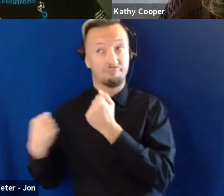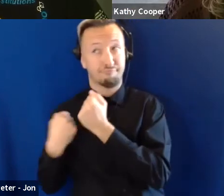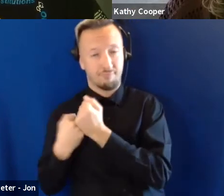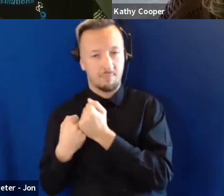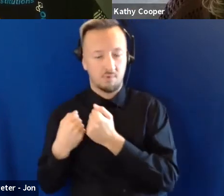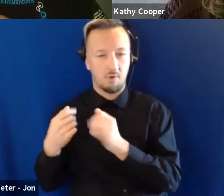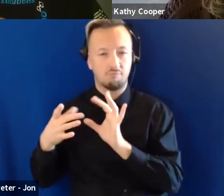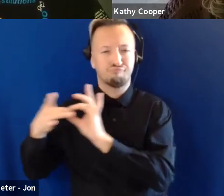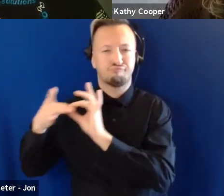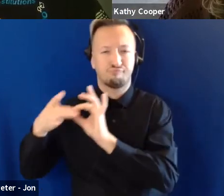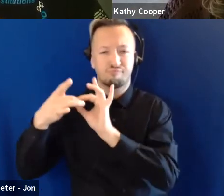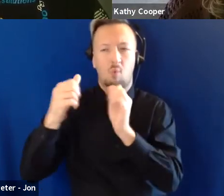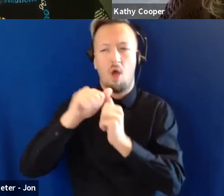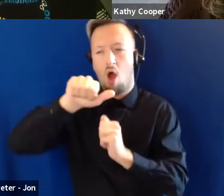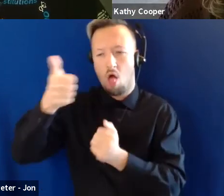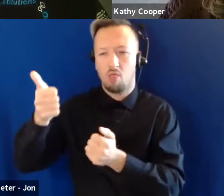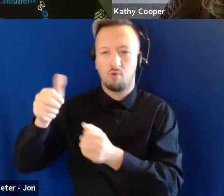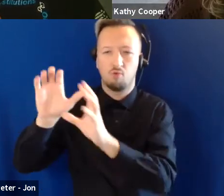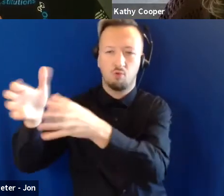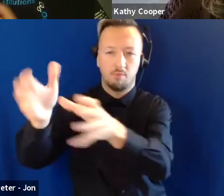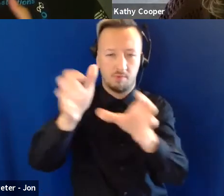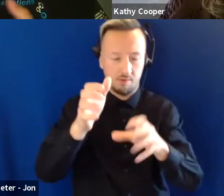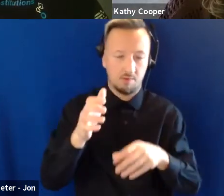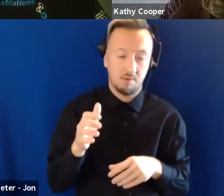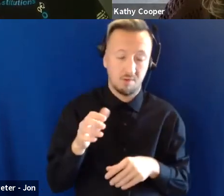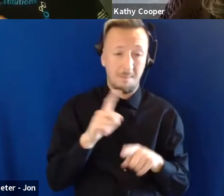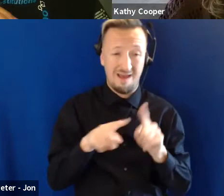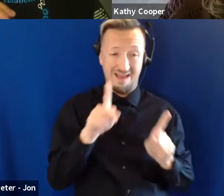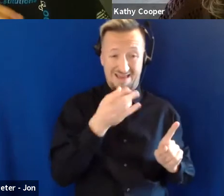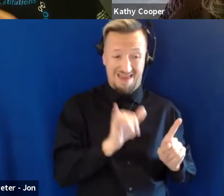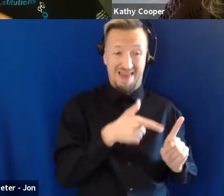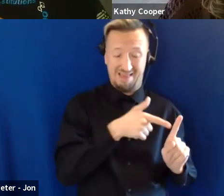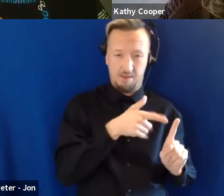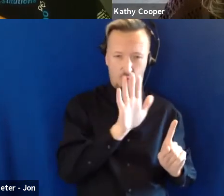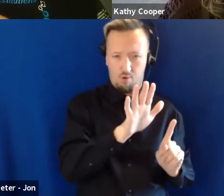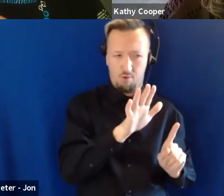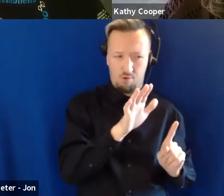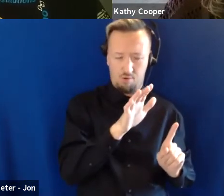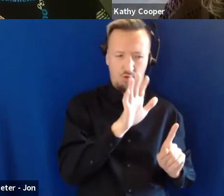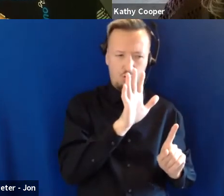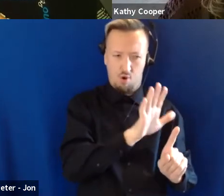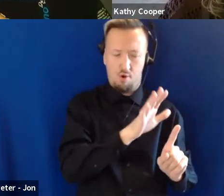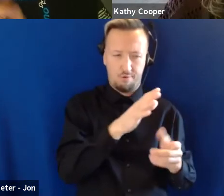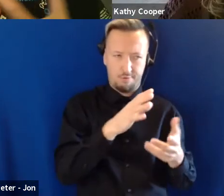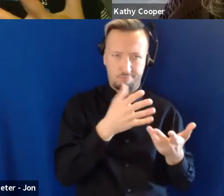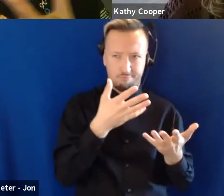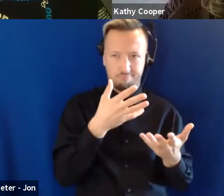But also, I think to Kathy's point, this is really, fundamentally,